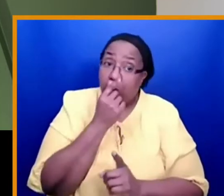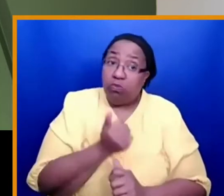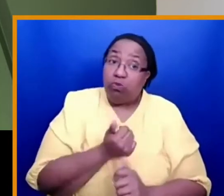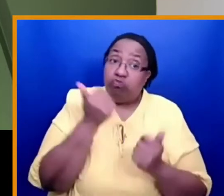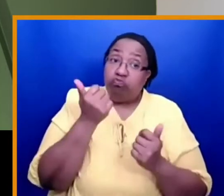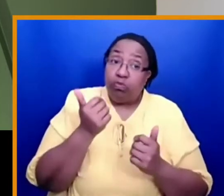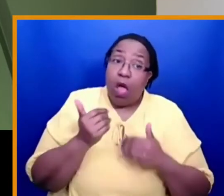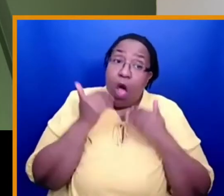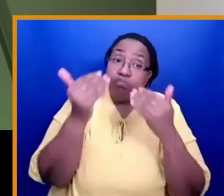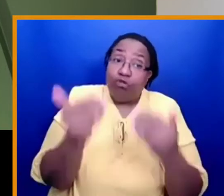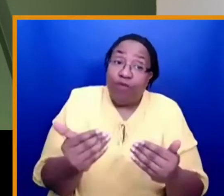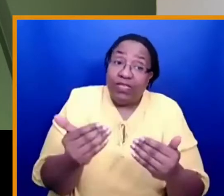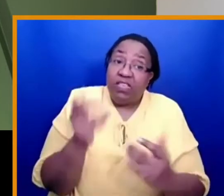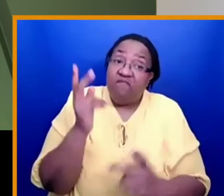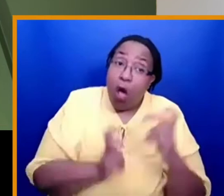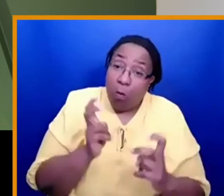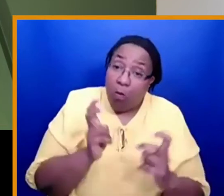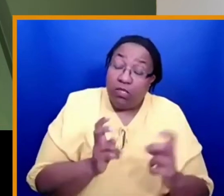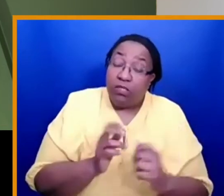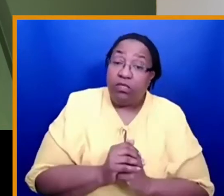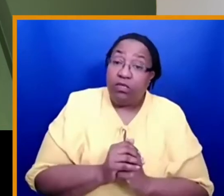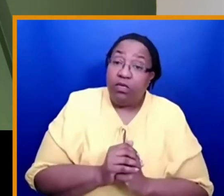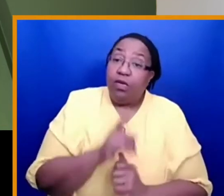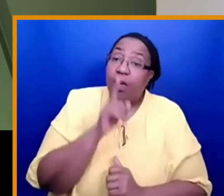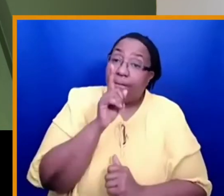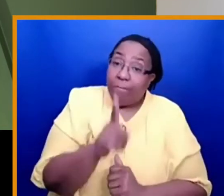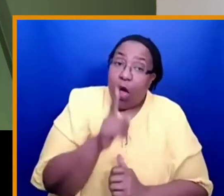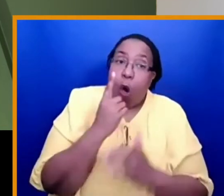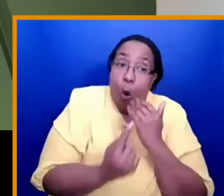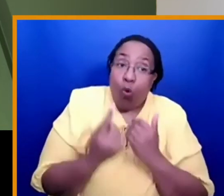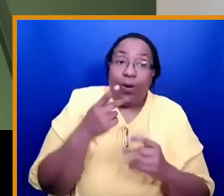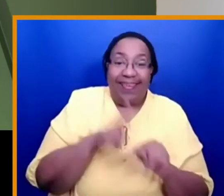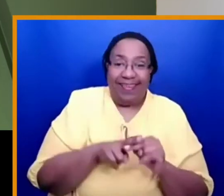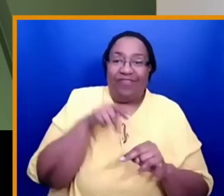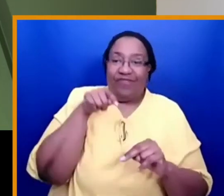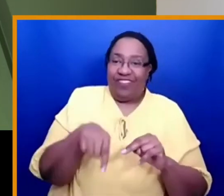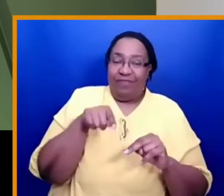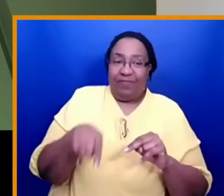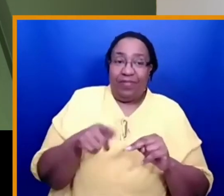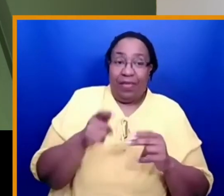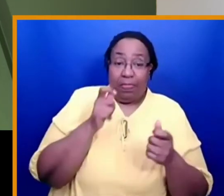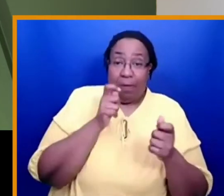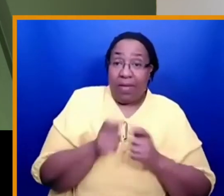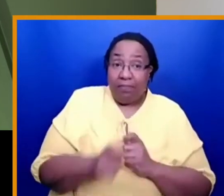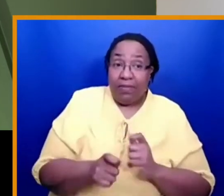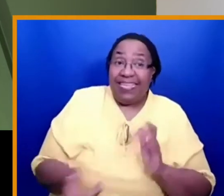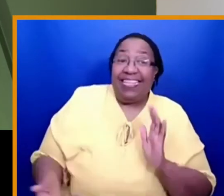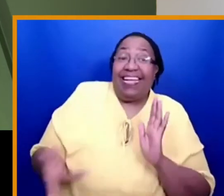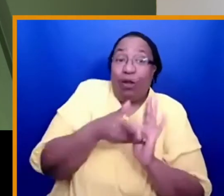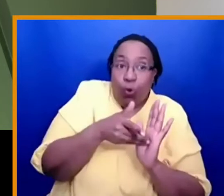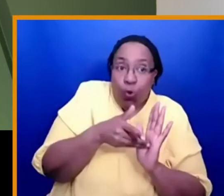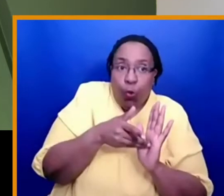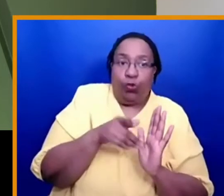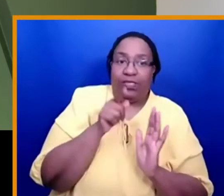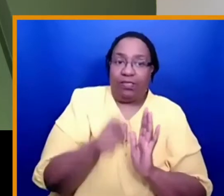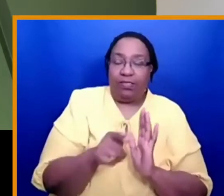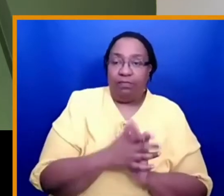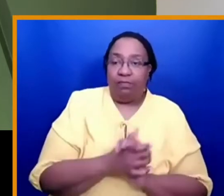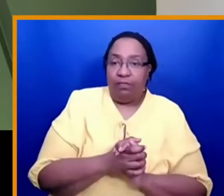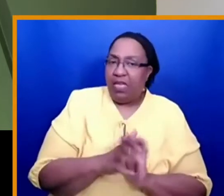there. But only if the amendment actually included a suggested alternative. I also don't really believe this to be a